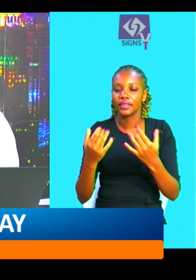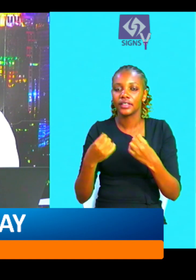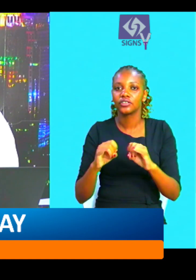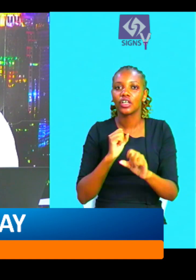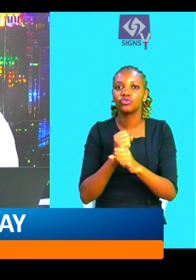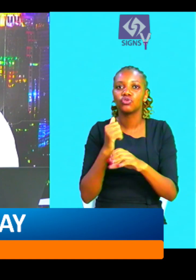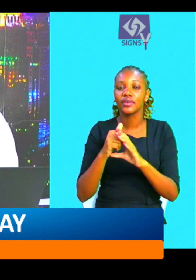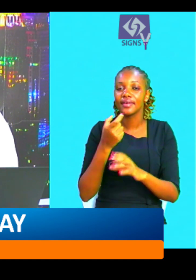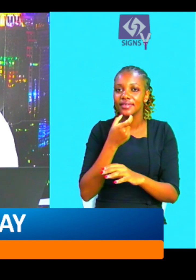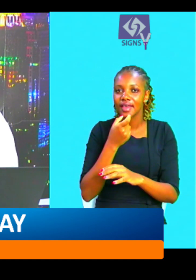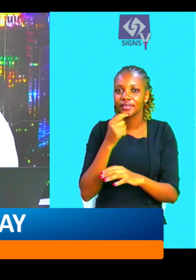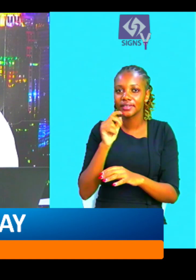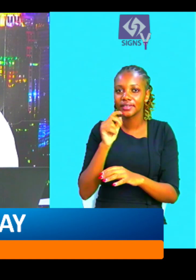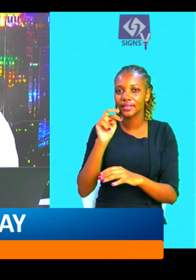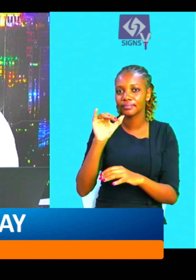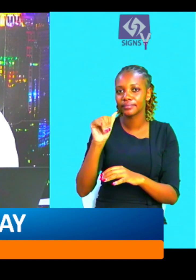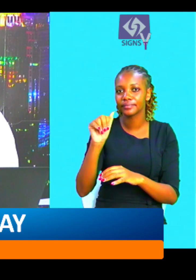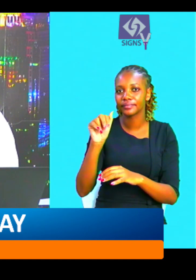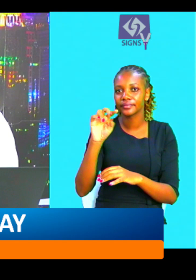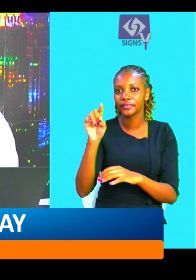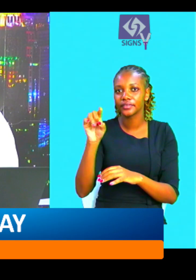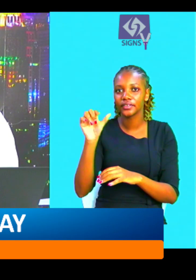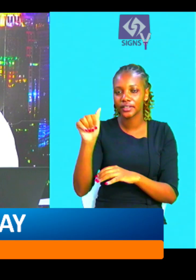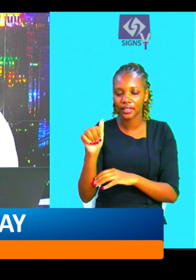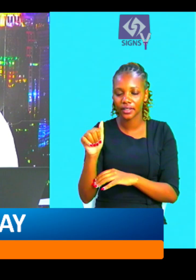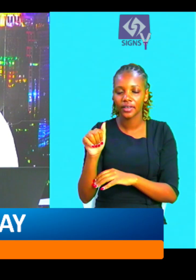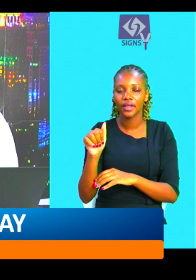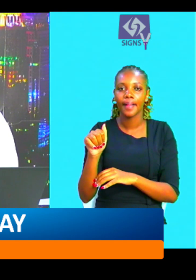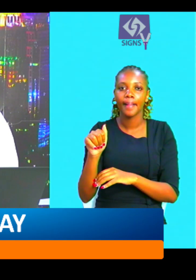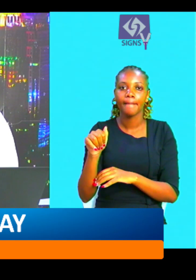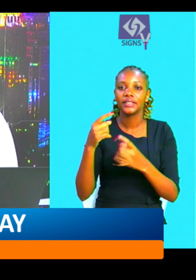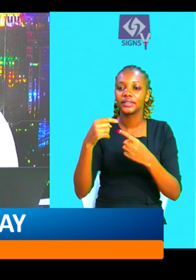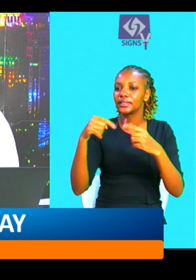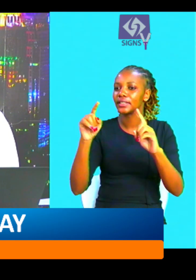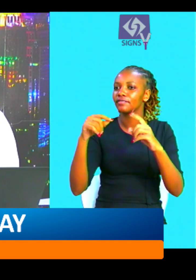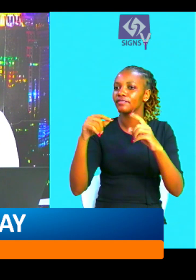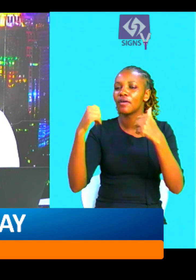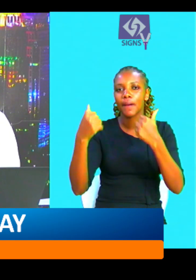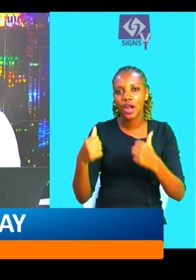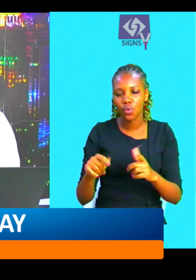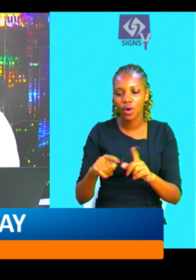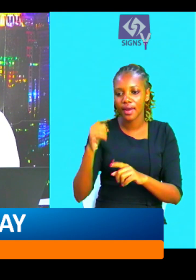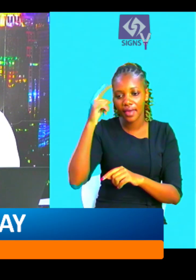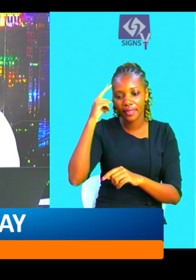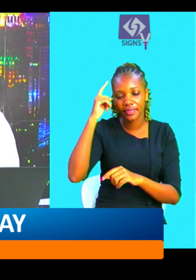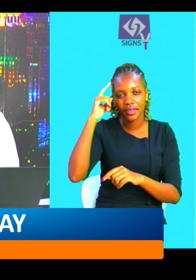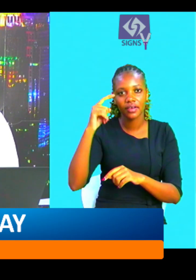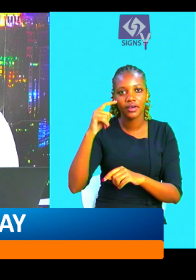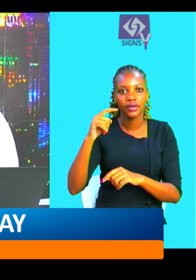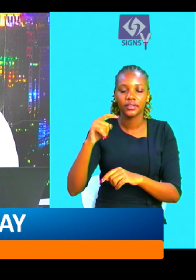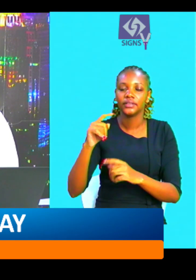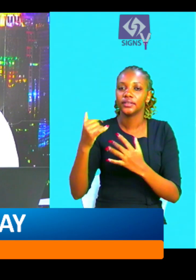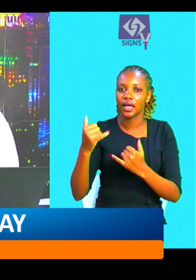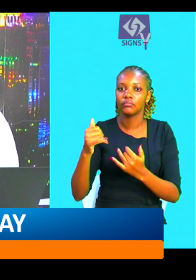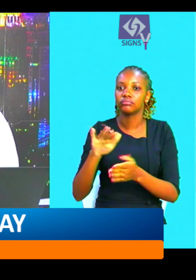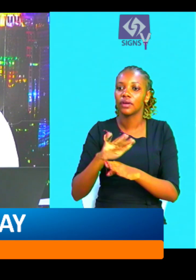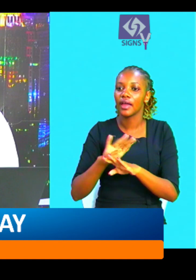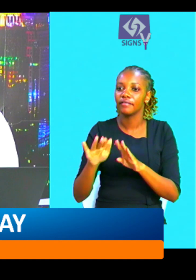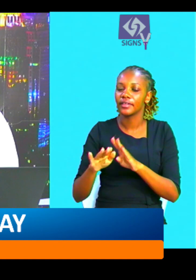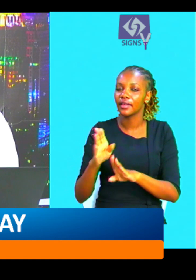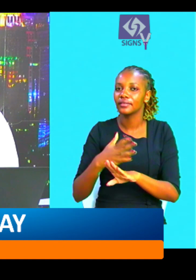Do you think that the president is aware that there is a time that will come and Kenya Kwanza will be broken, and he is only